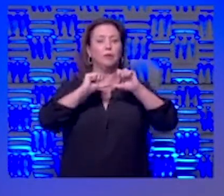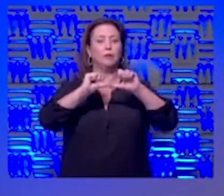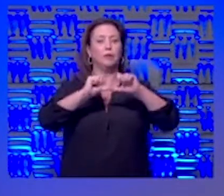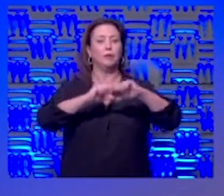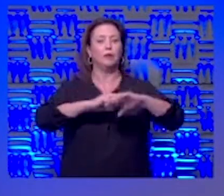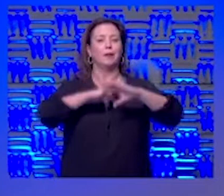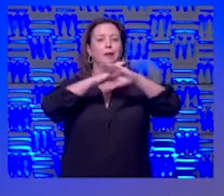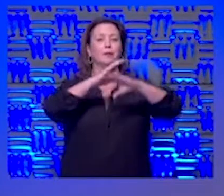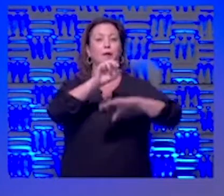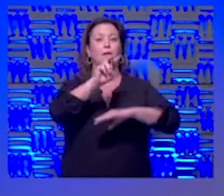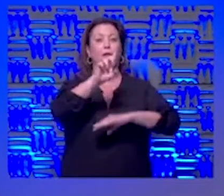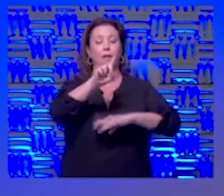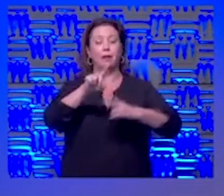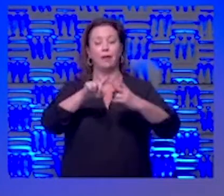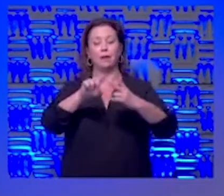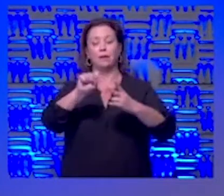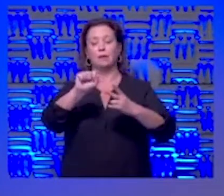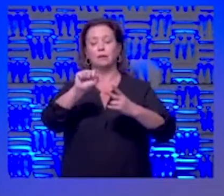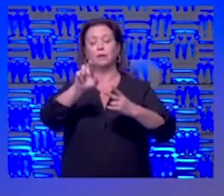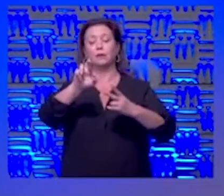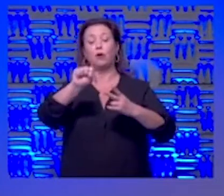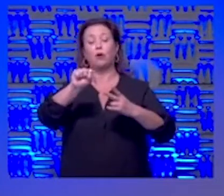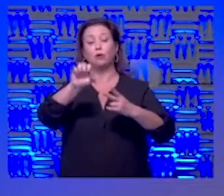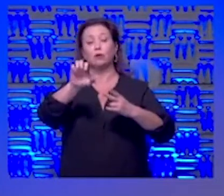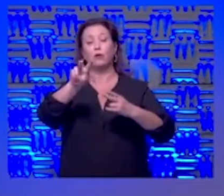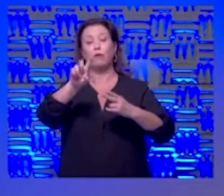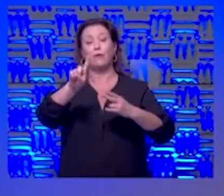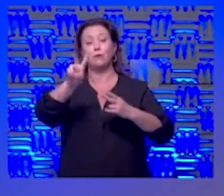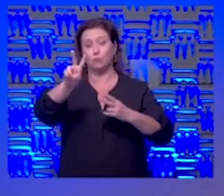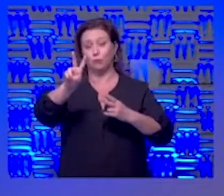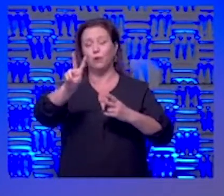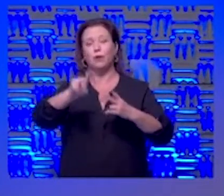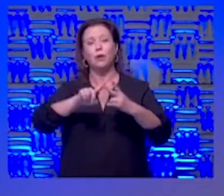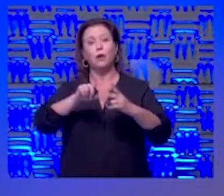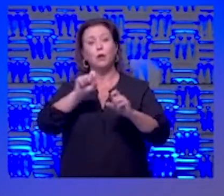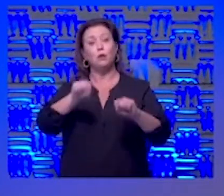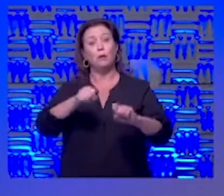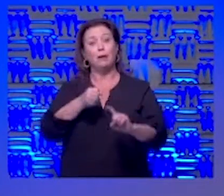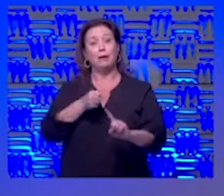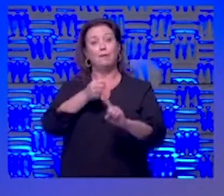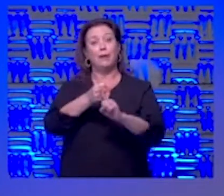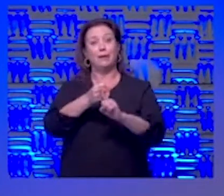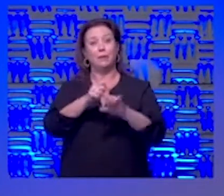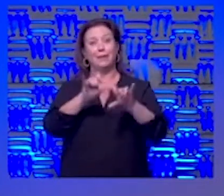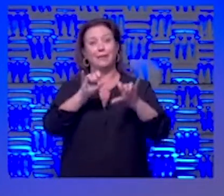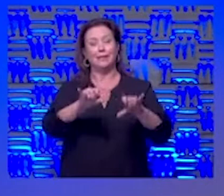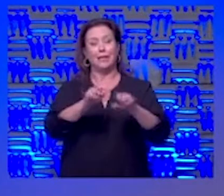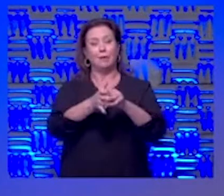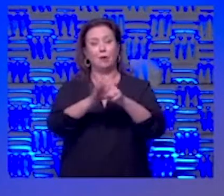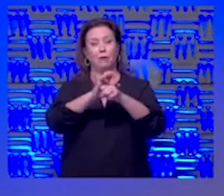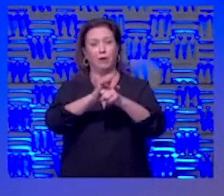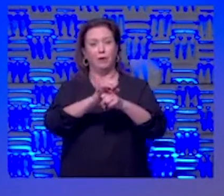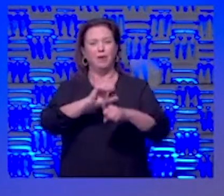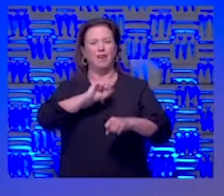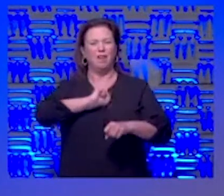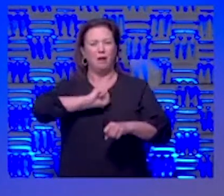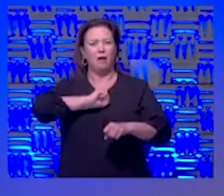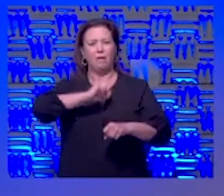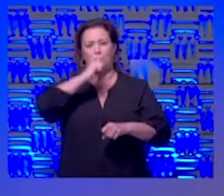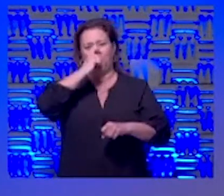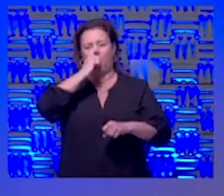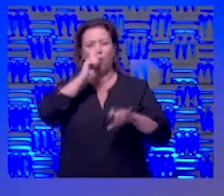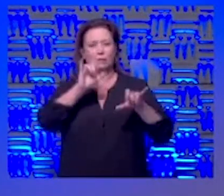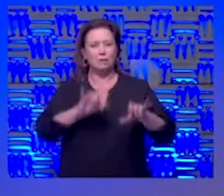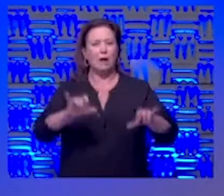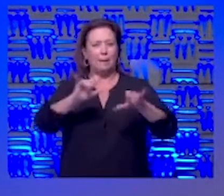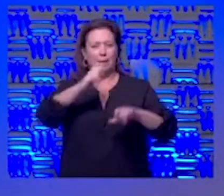against SARS-CoV-2 specifically. So we know that you can be infected with the same coronavirus, the common cough and cold coronavirus